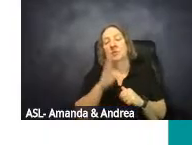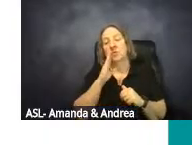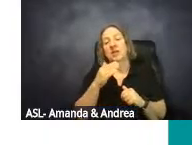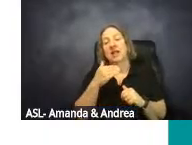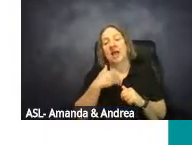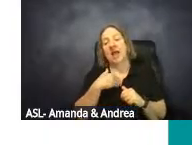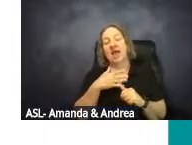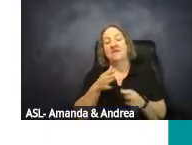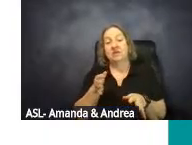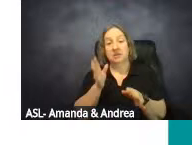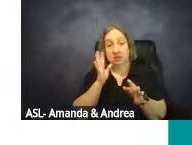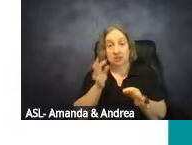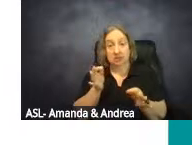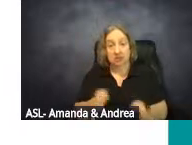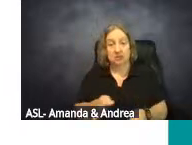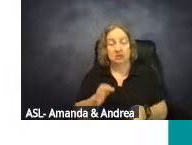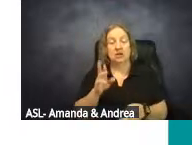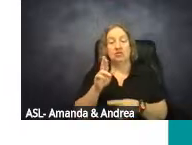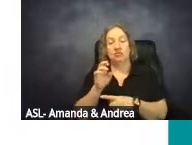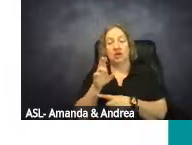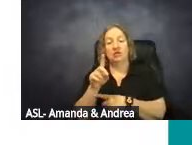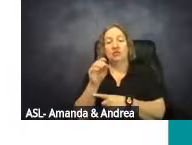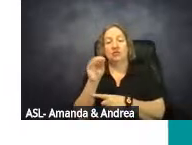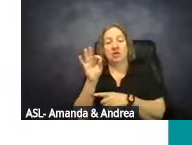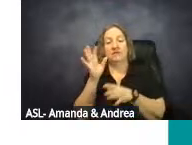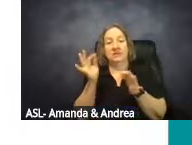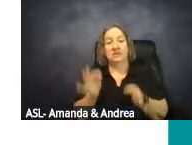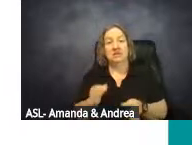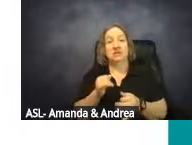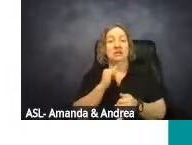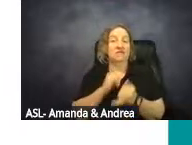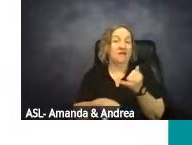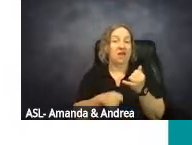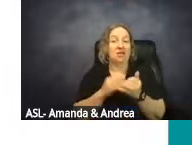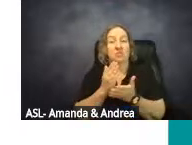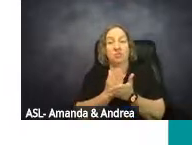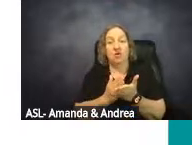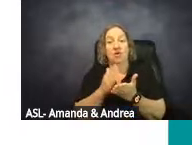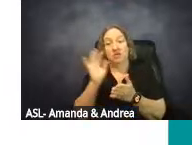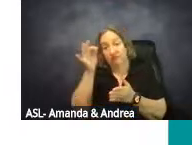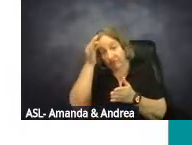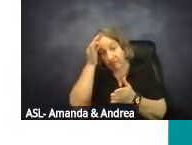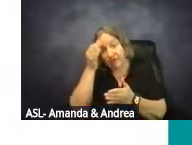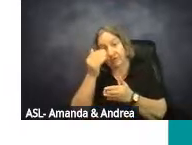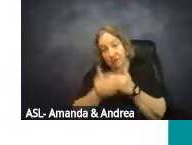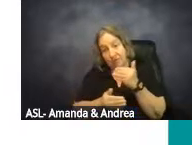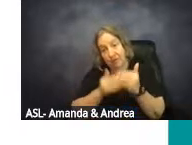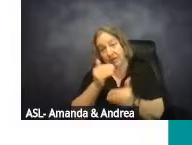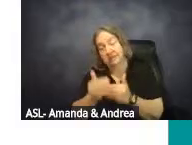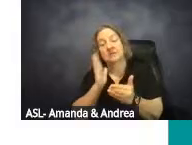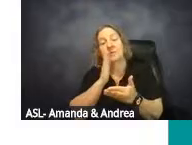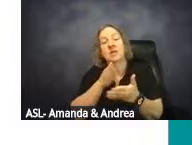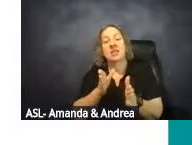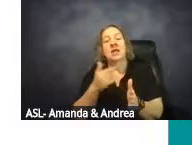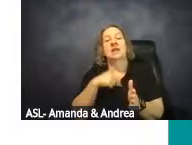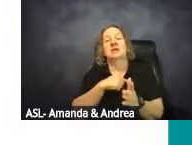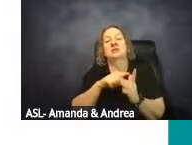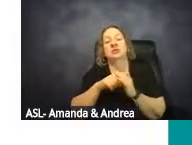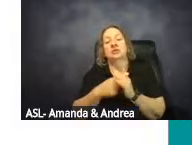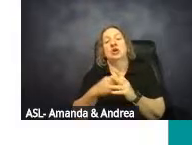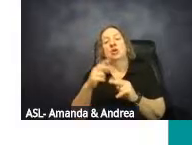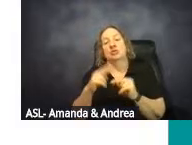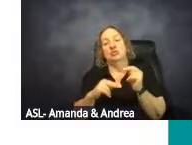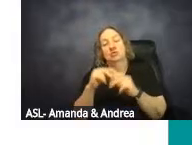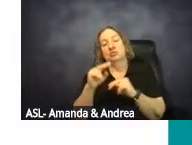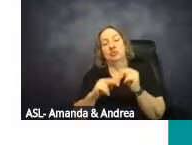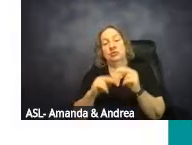of decision, which is that final step in the federal process that allows us to go into construction. We are